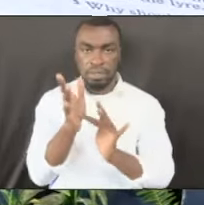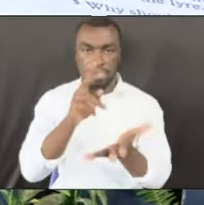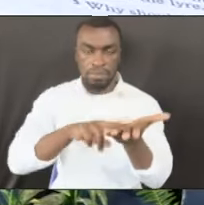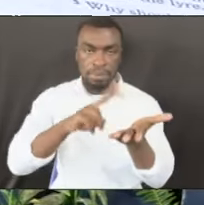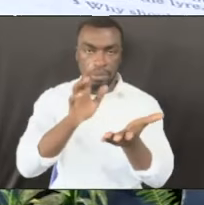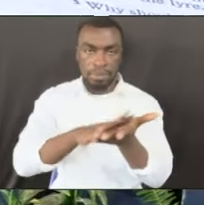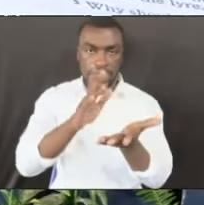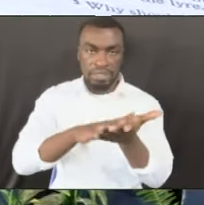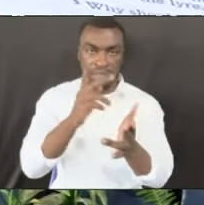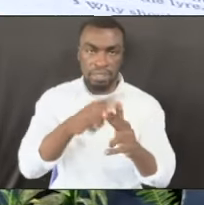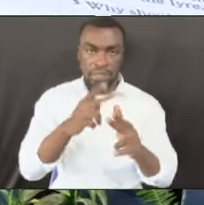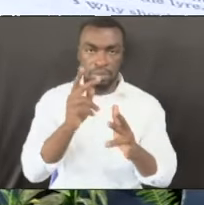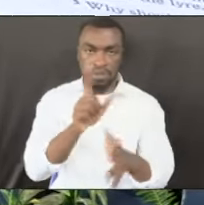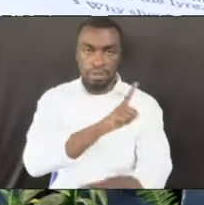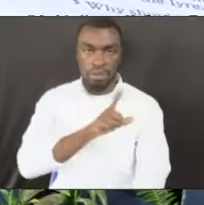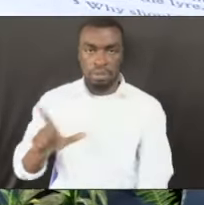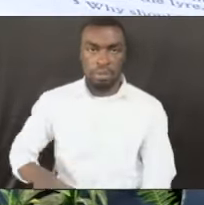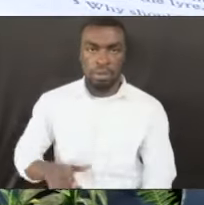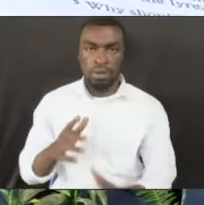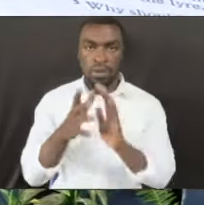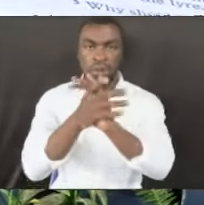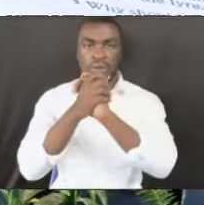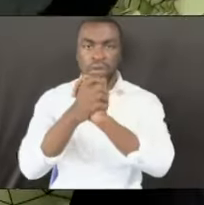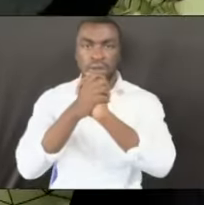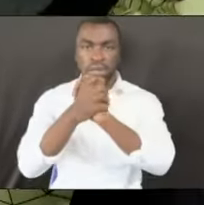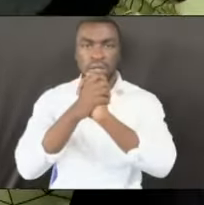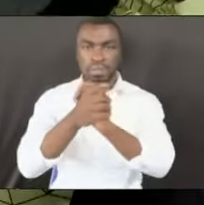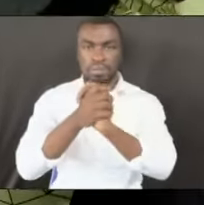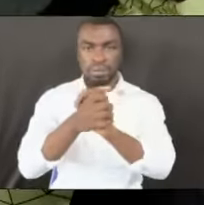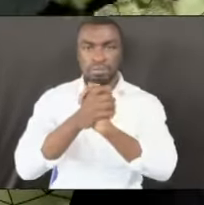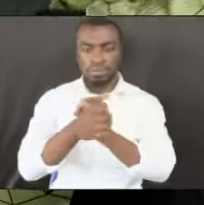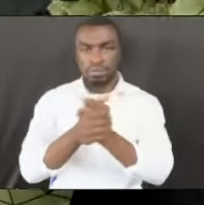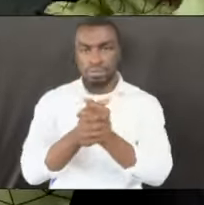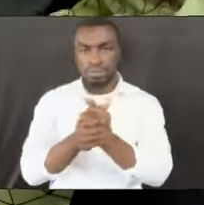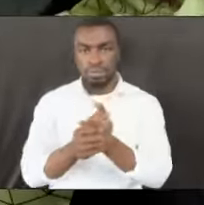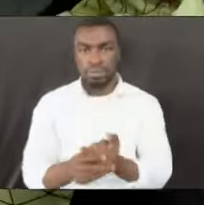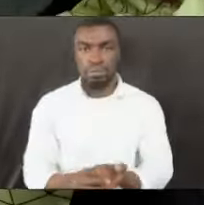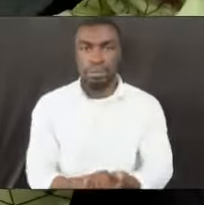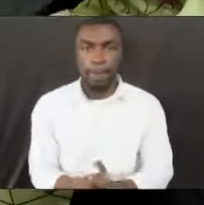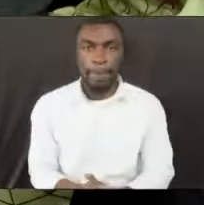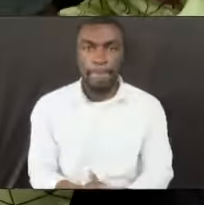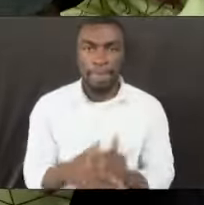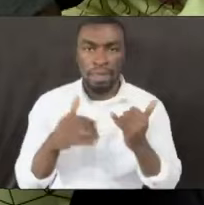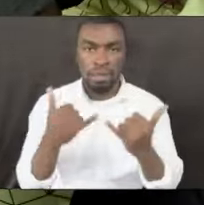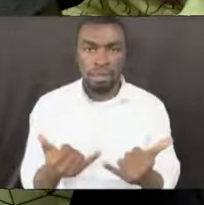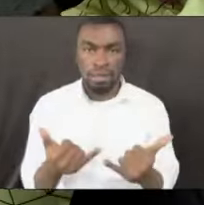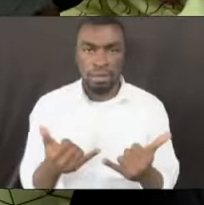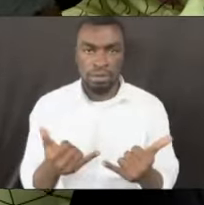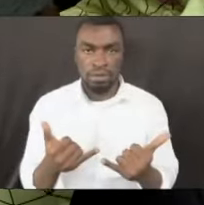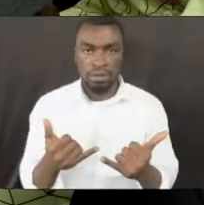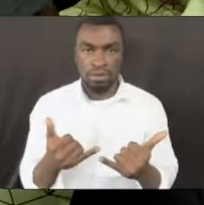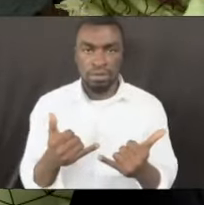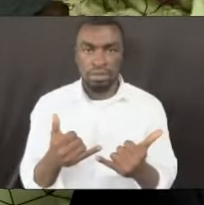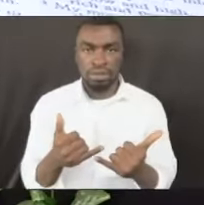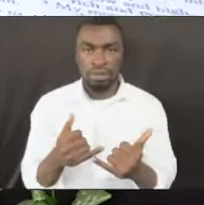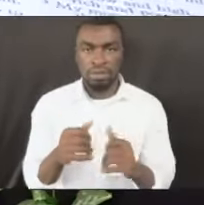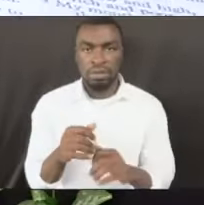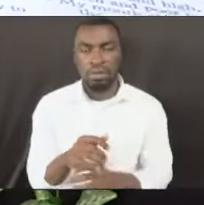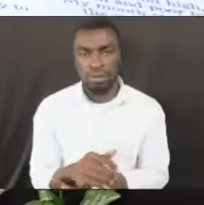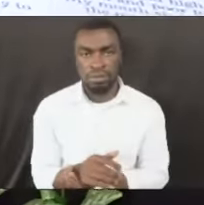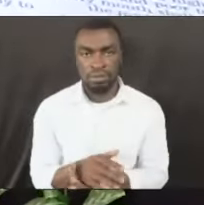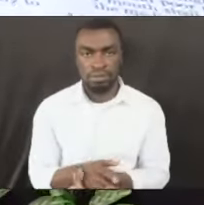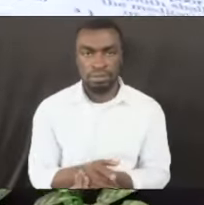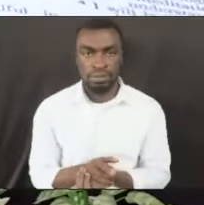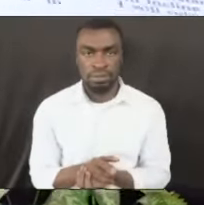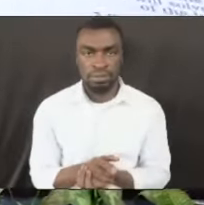Amen. Will you wave to the Lord? Hallelujah. Now, when you saw me pausing for a moment, it's